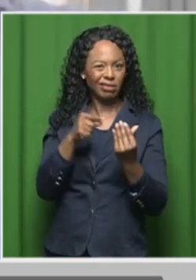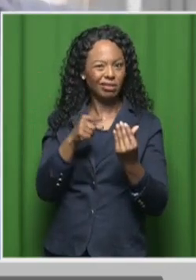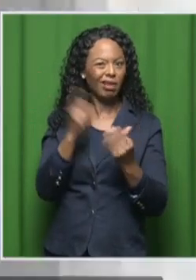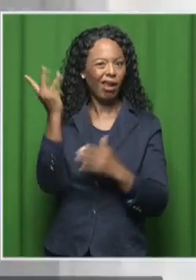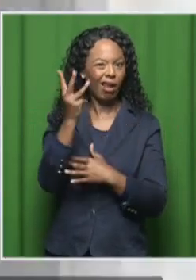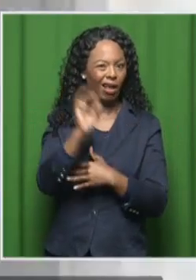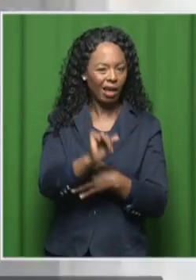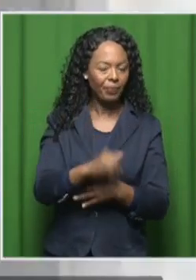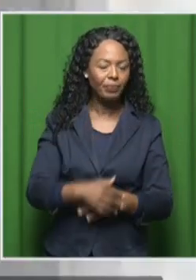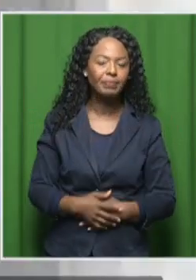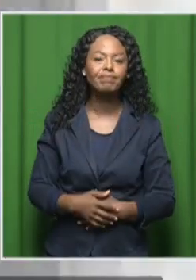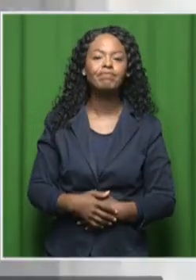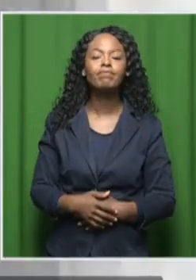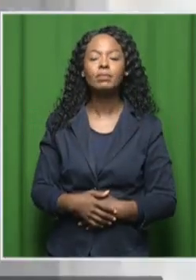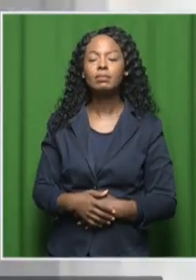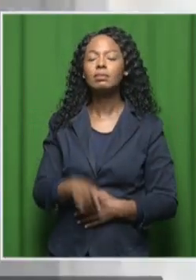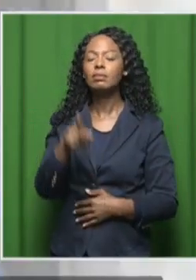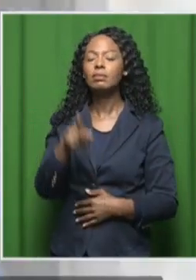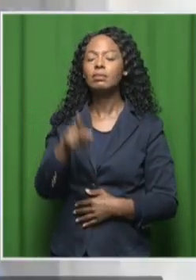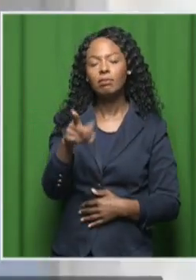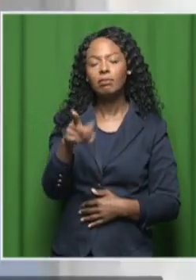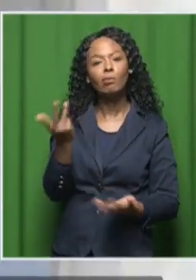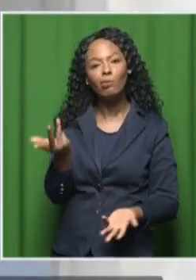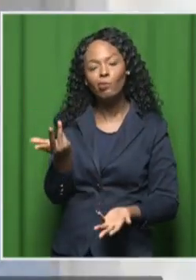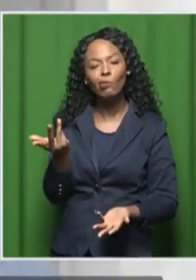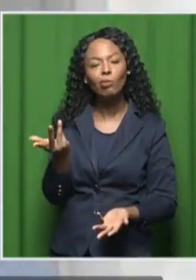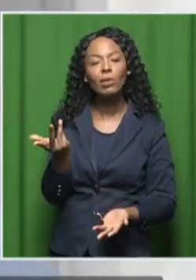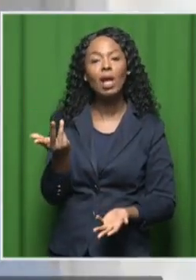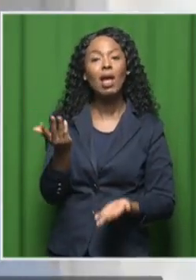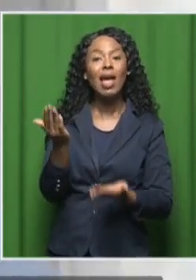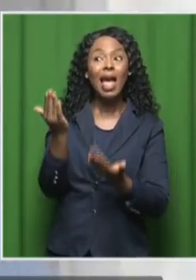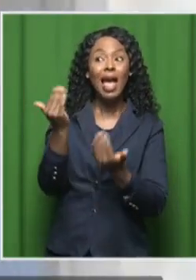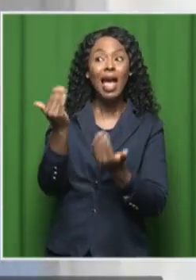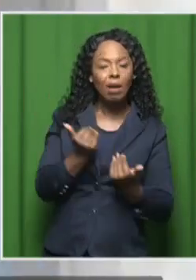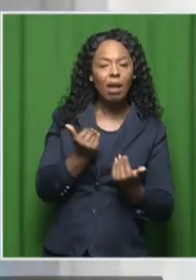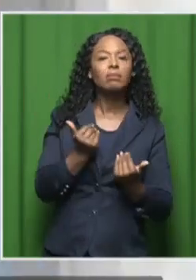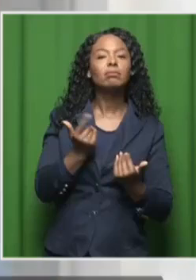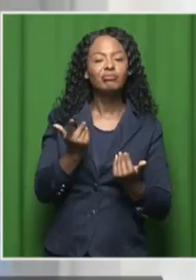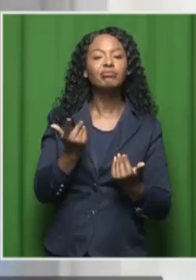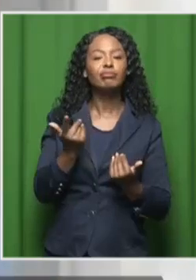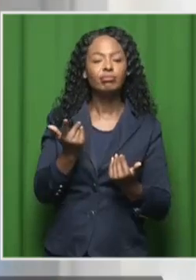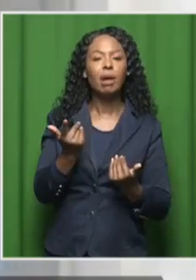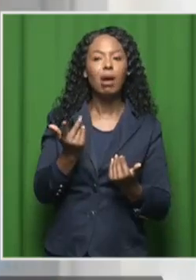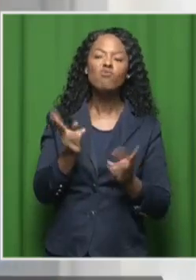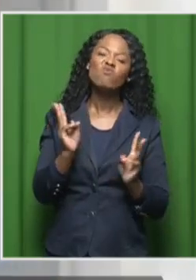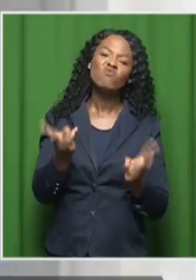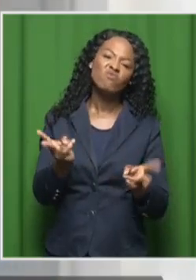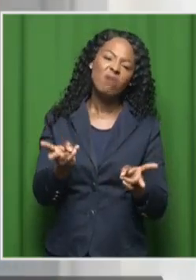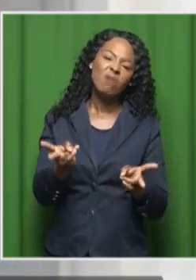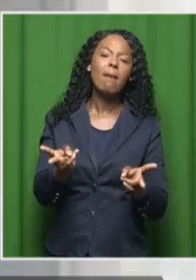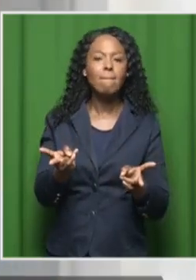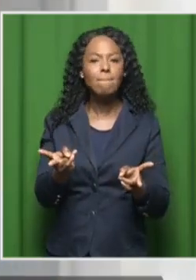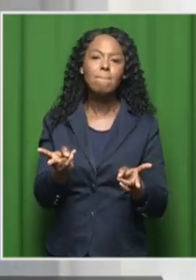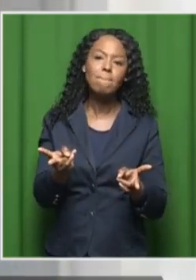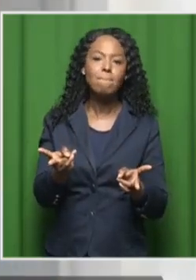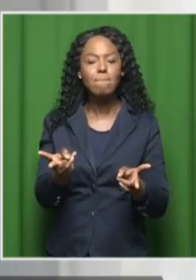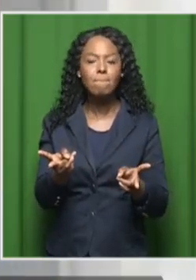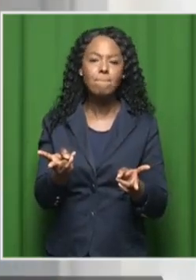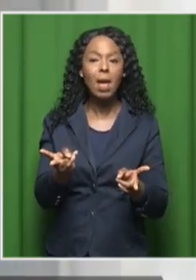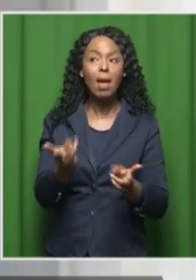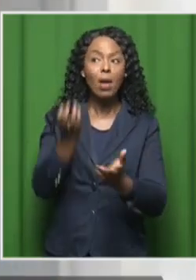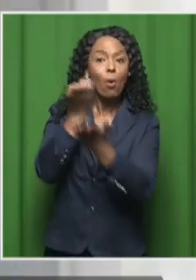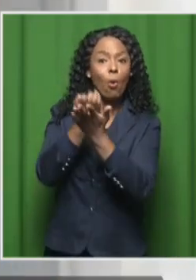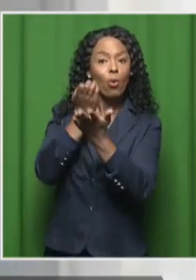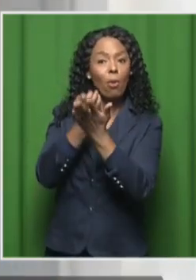I mean, we can expect the usual. Number one, the economic